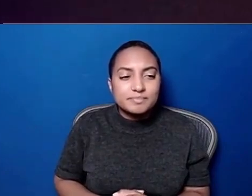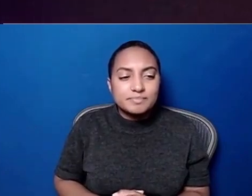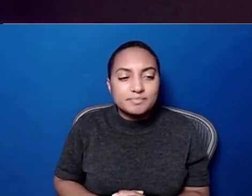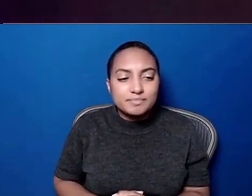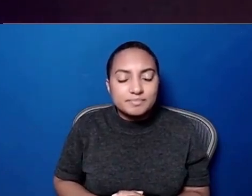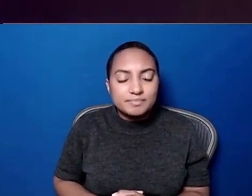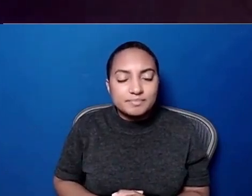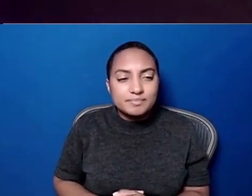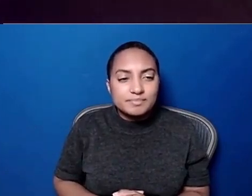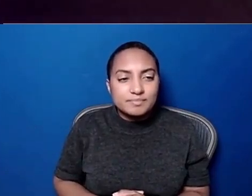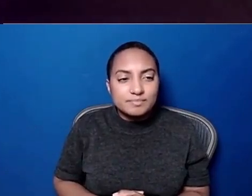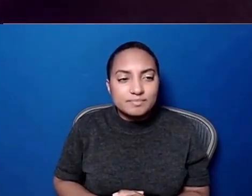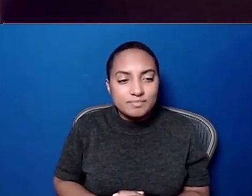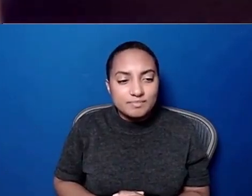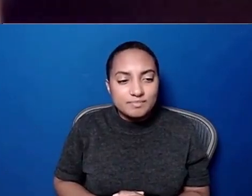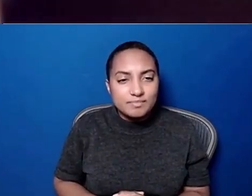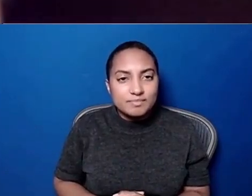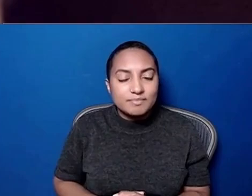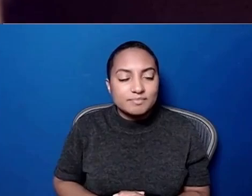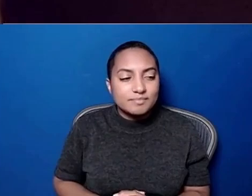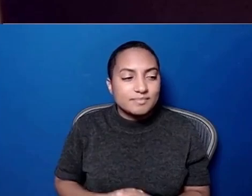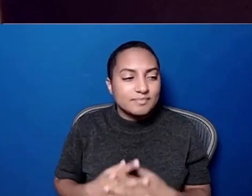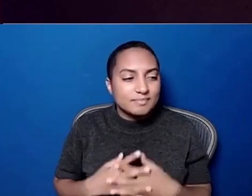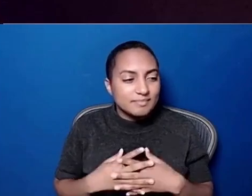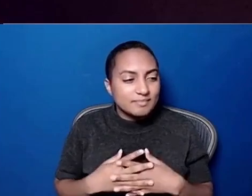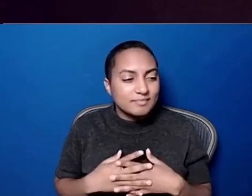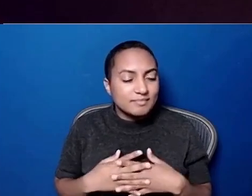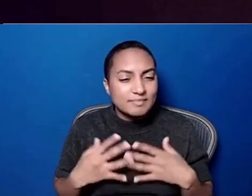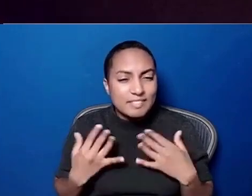As we turn toward closing,